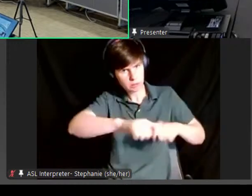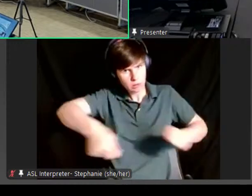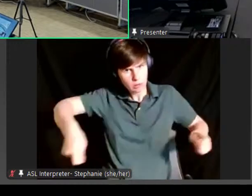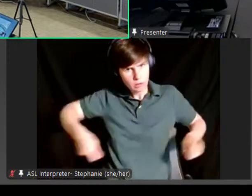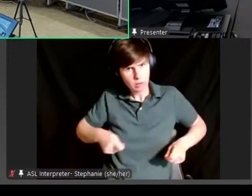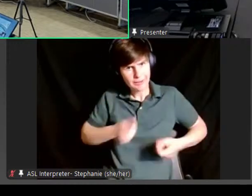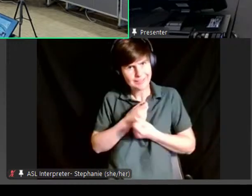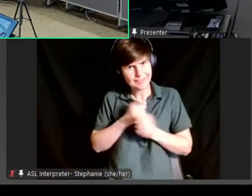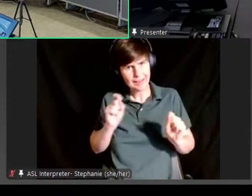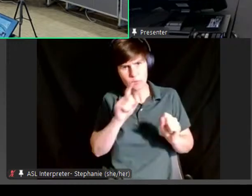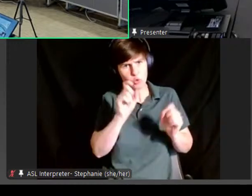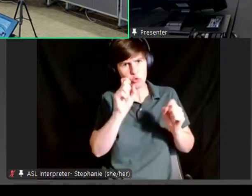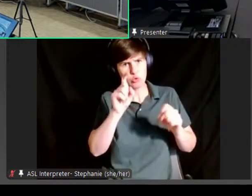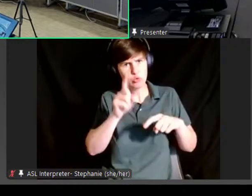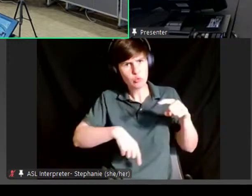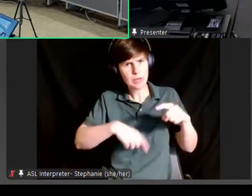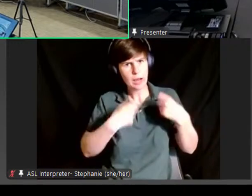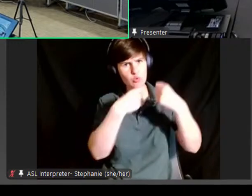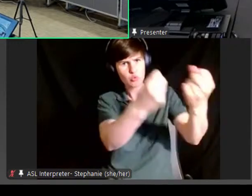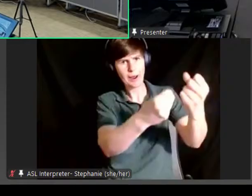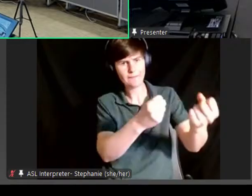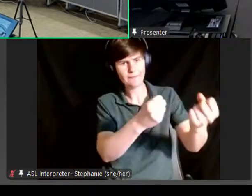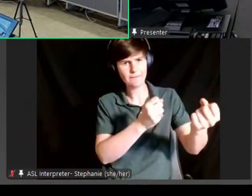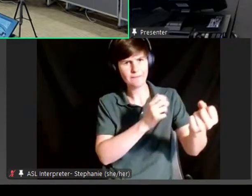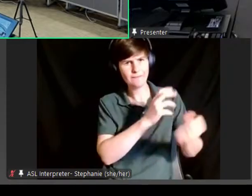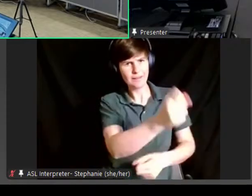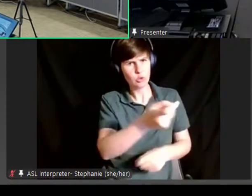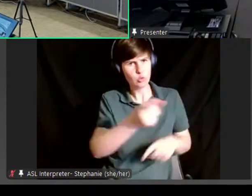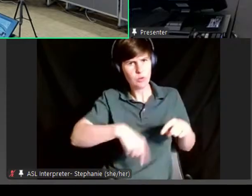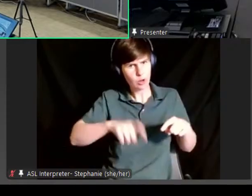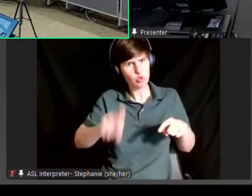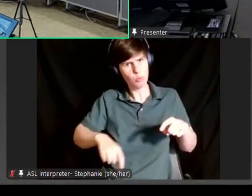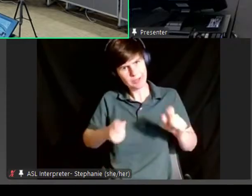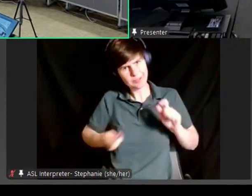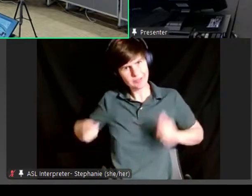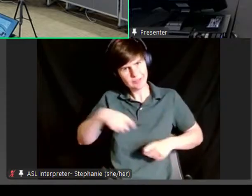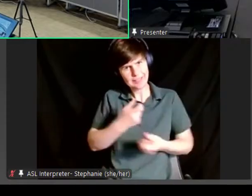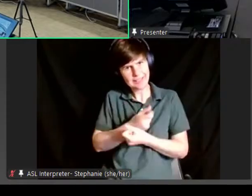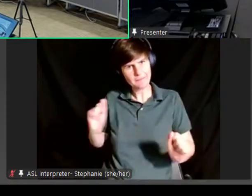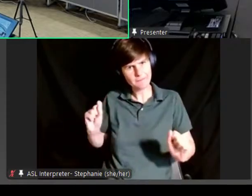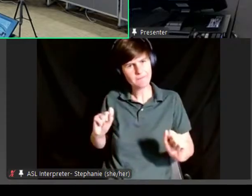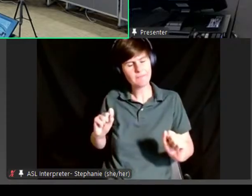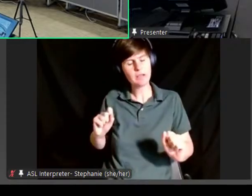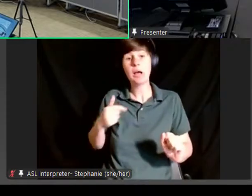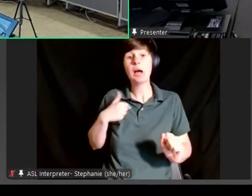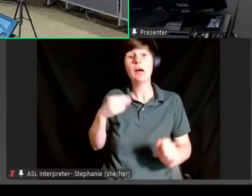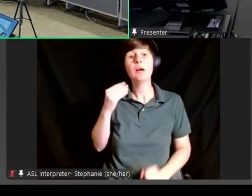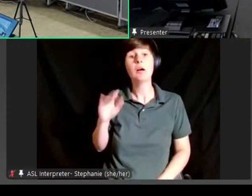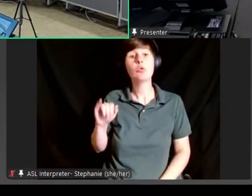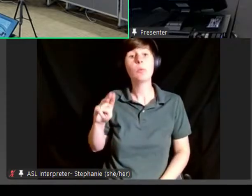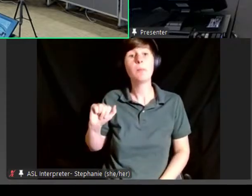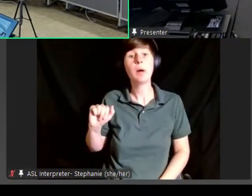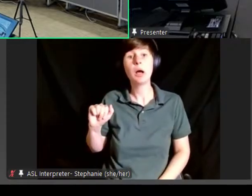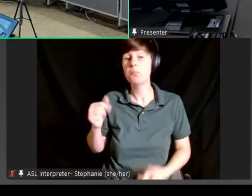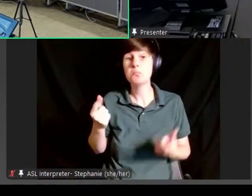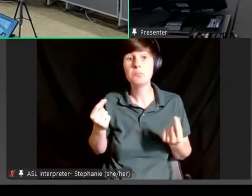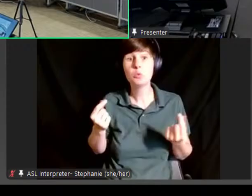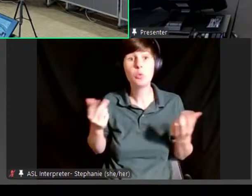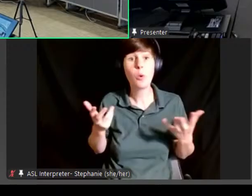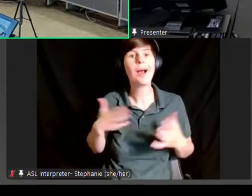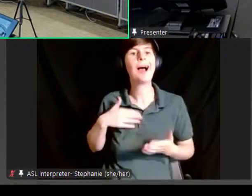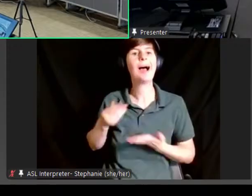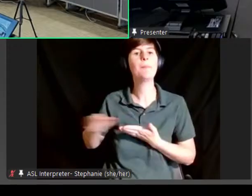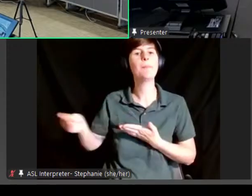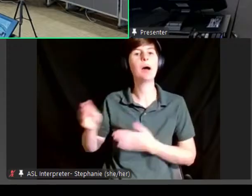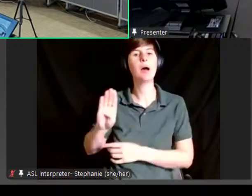out how to work this. And I was telling Irma, my solution was I bought my own bungee cords.